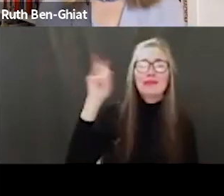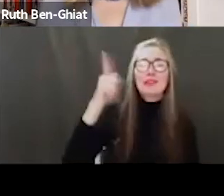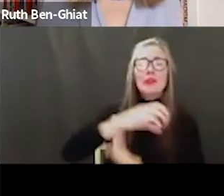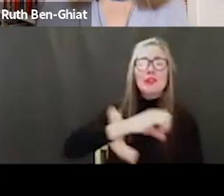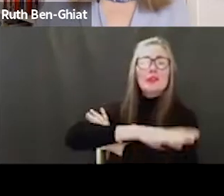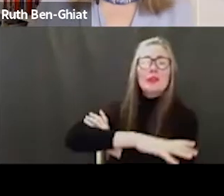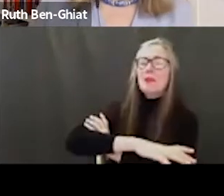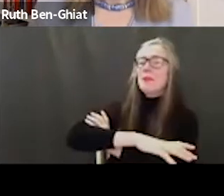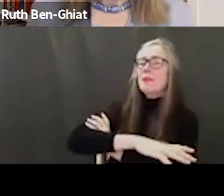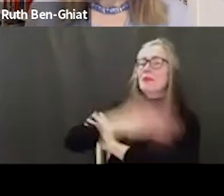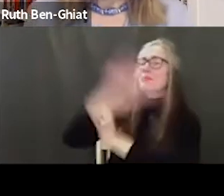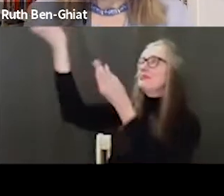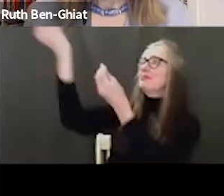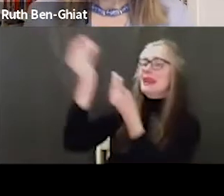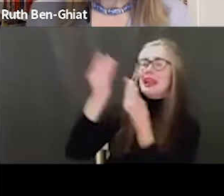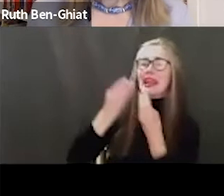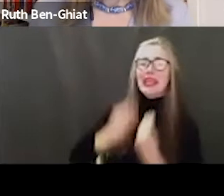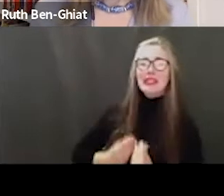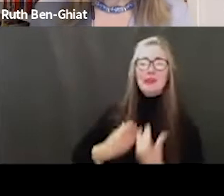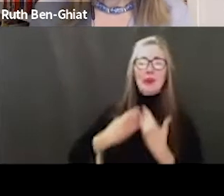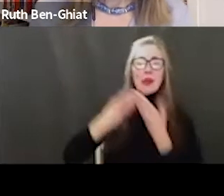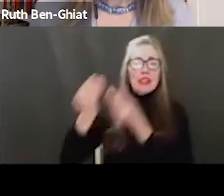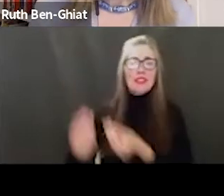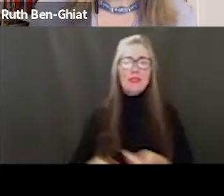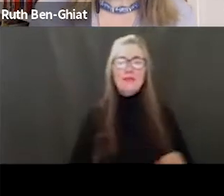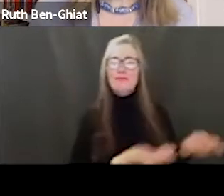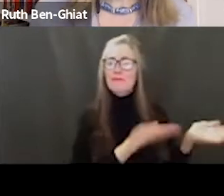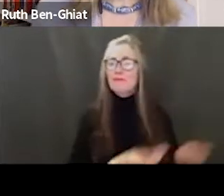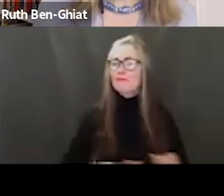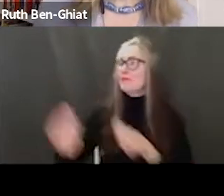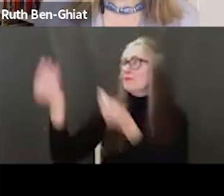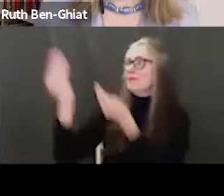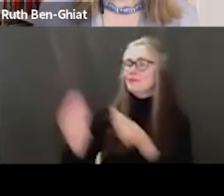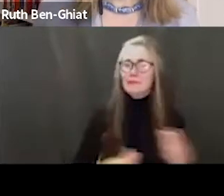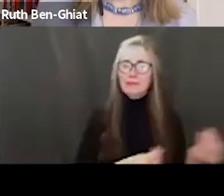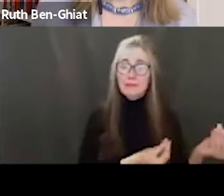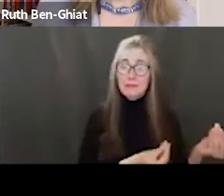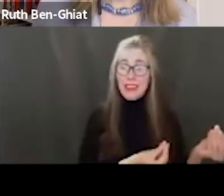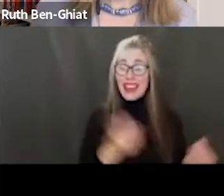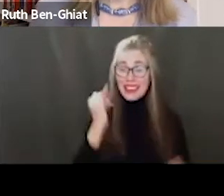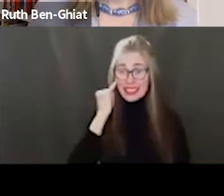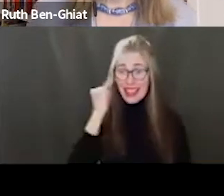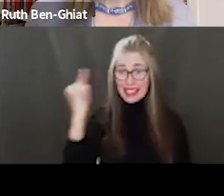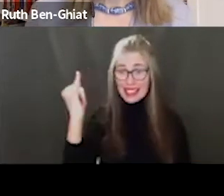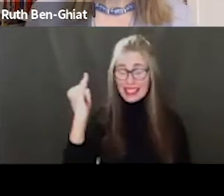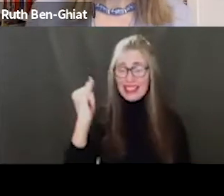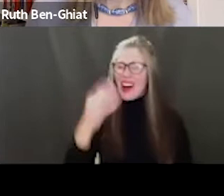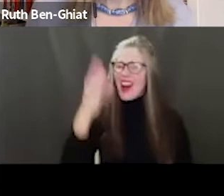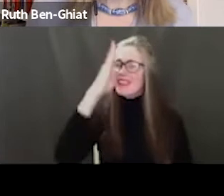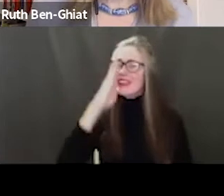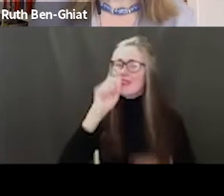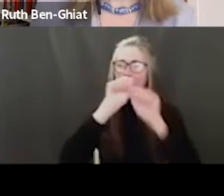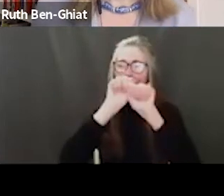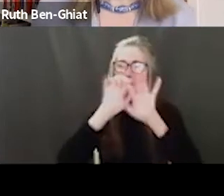be channeling divine inspiration. And this theme of divine blessing bestowed